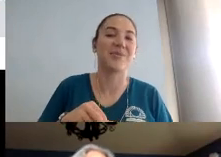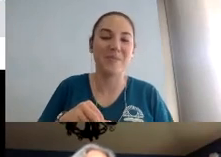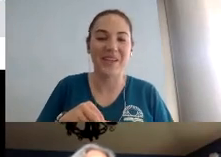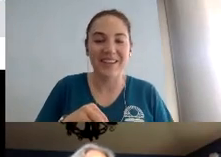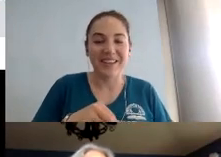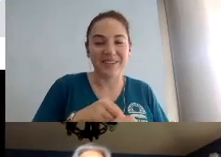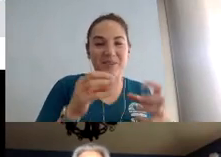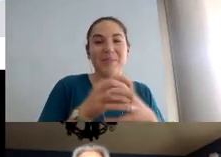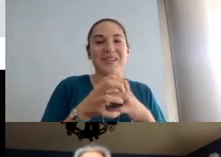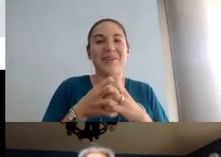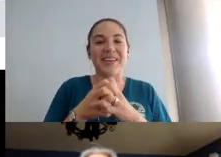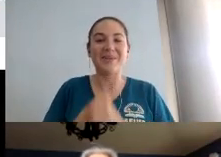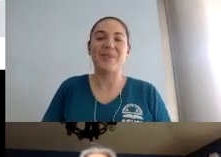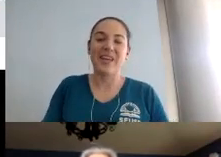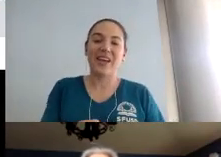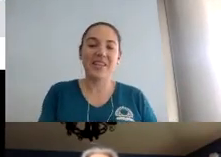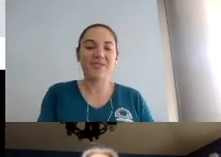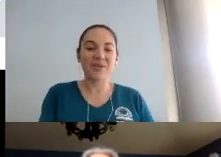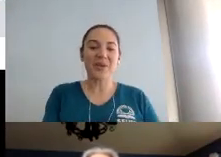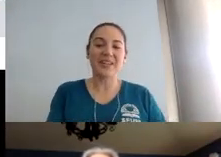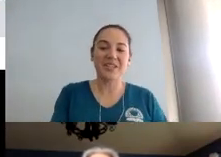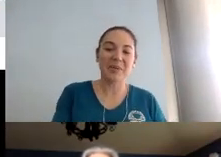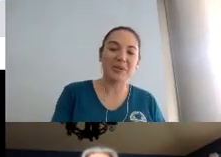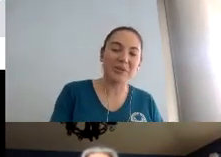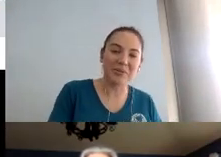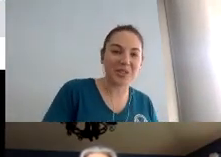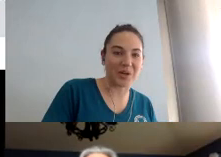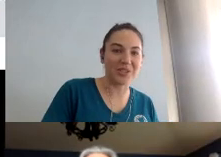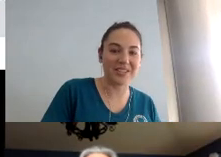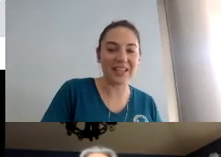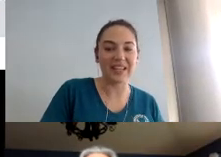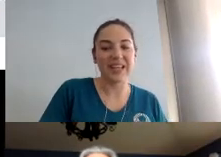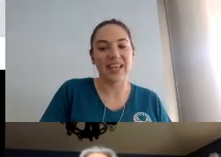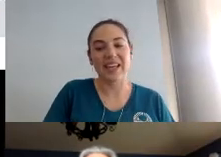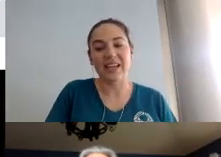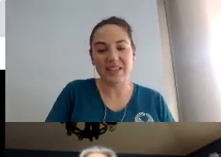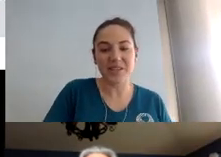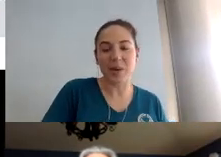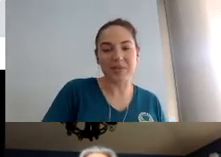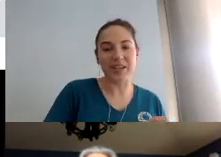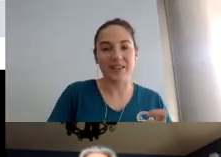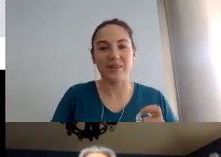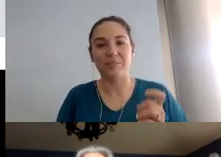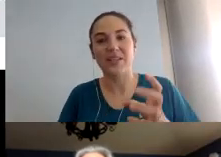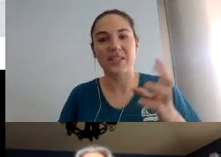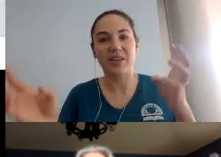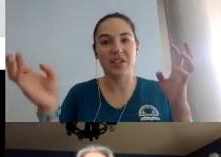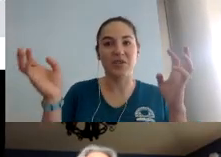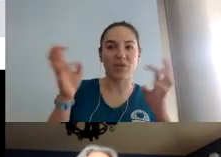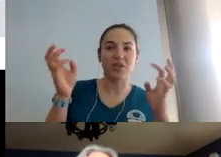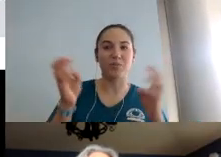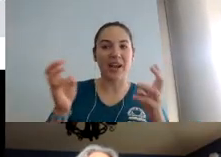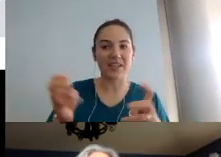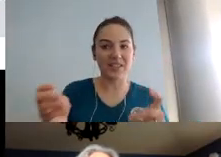a classroom. They're meant to go together. And then I've also got linked here my Google for Instruction site. And this is a website that breaks it down